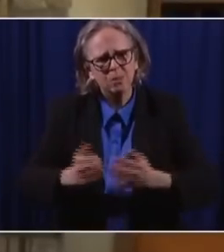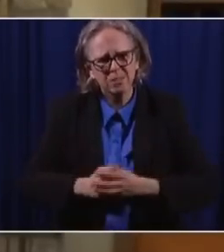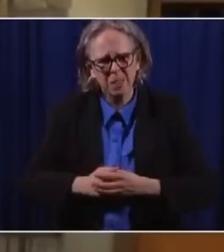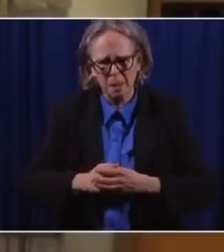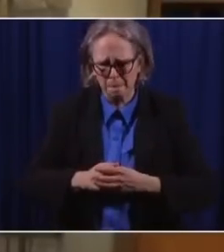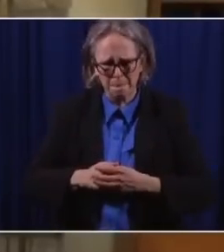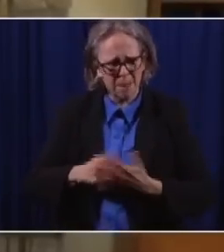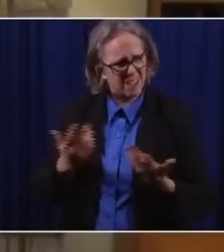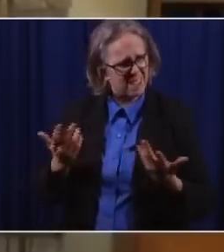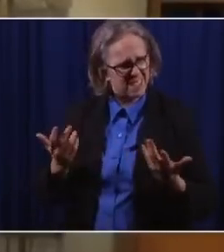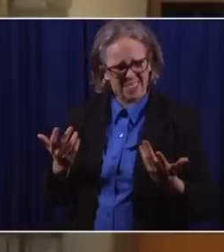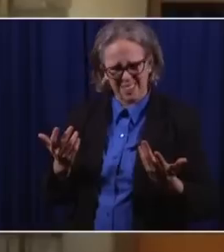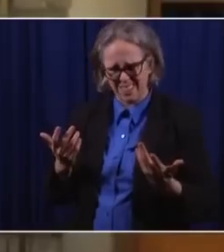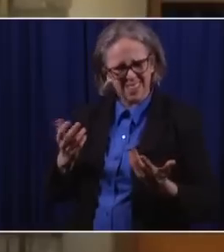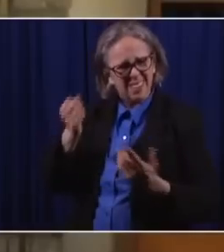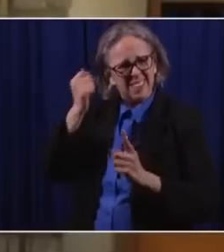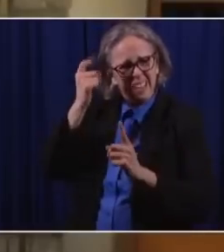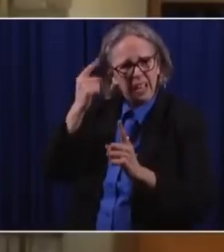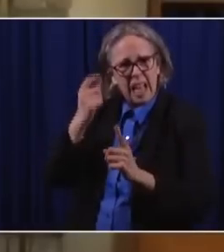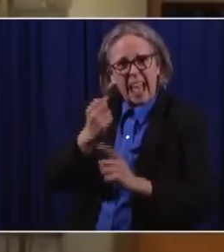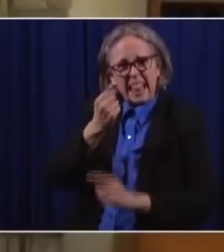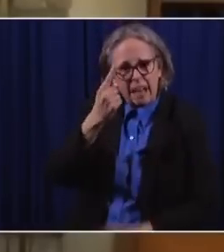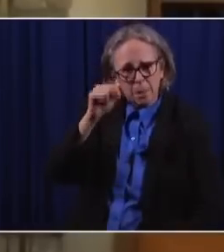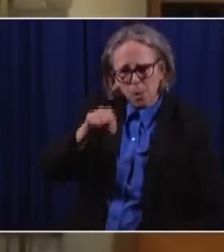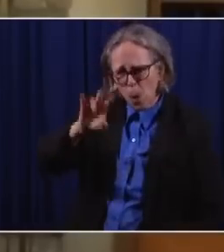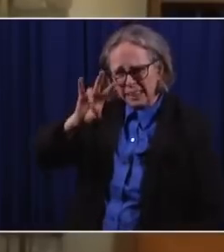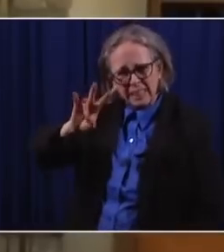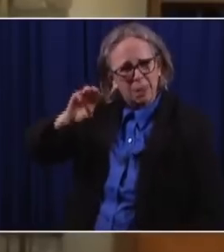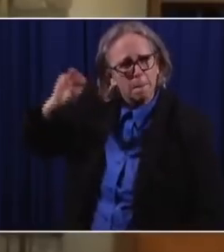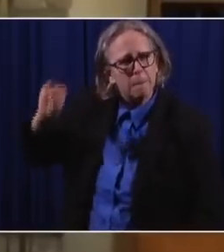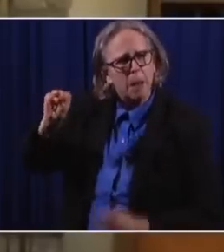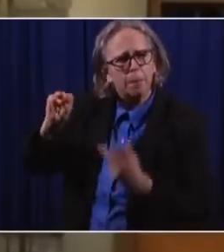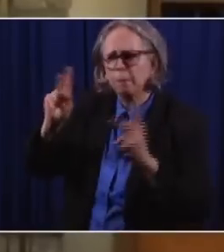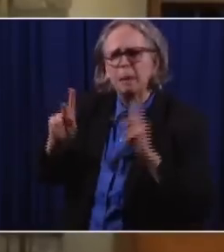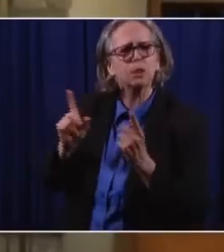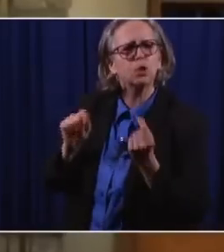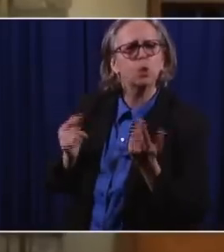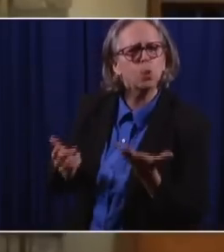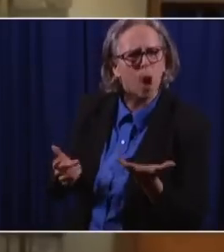Ohioans do, what all of you do every single day.